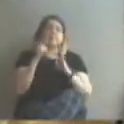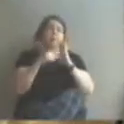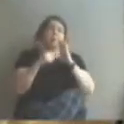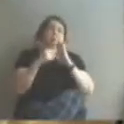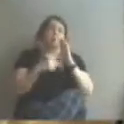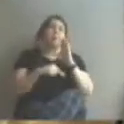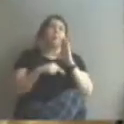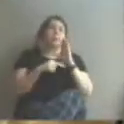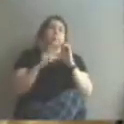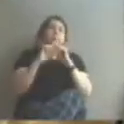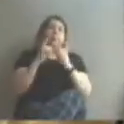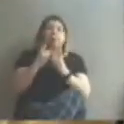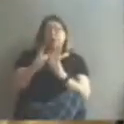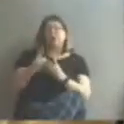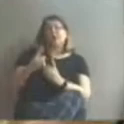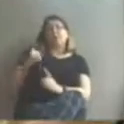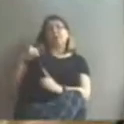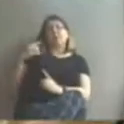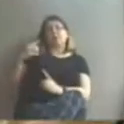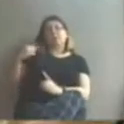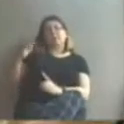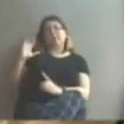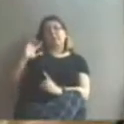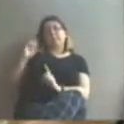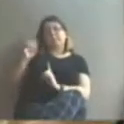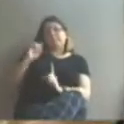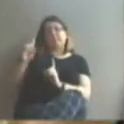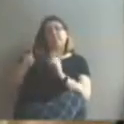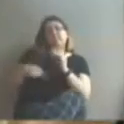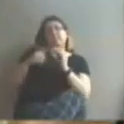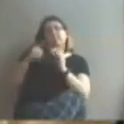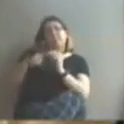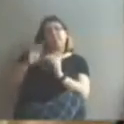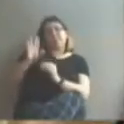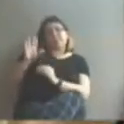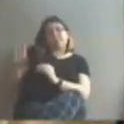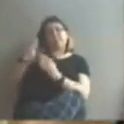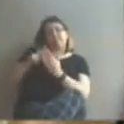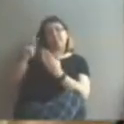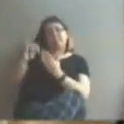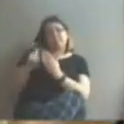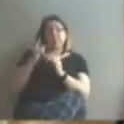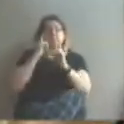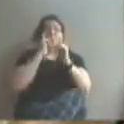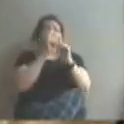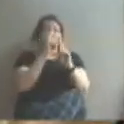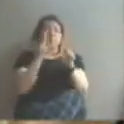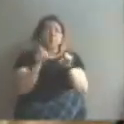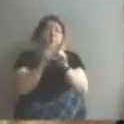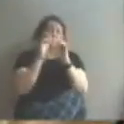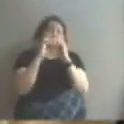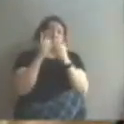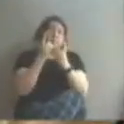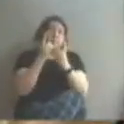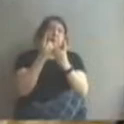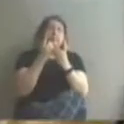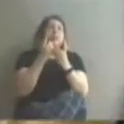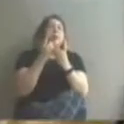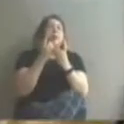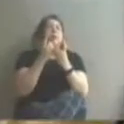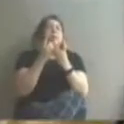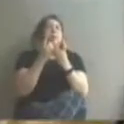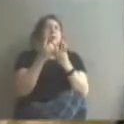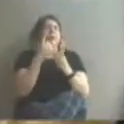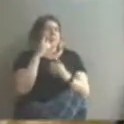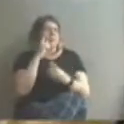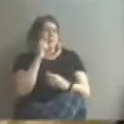our conversation around the good work that has come out of the Bellarmine Literacy Project, our goal as a district is to move from, and I think it's okay to